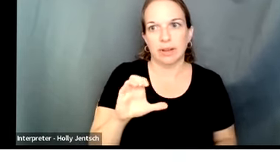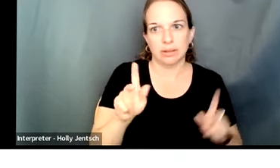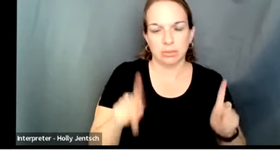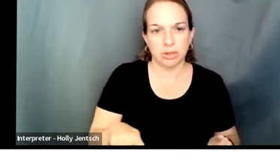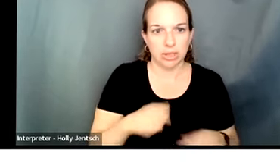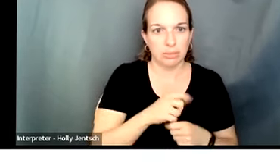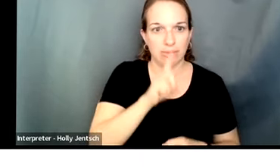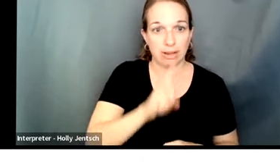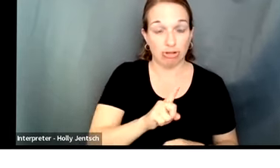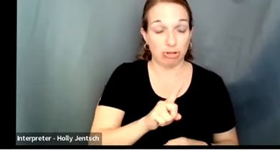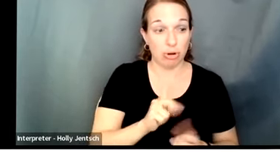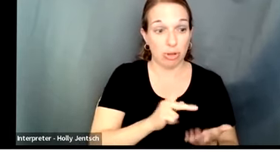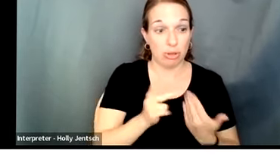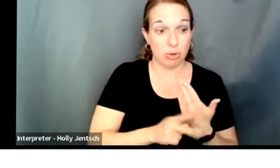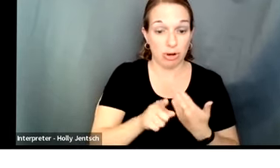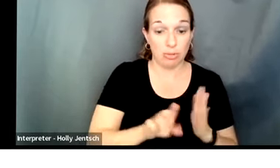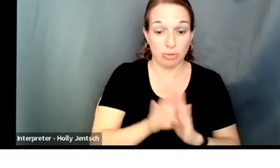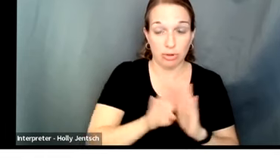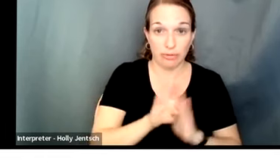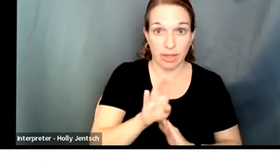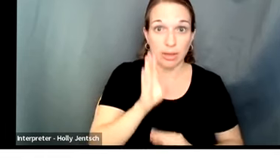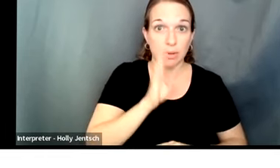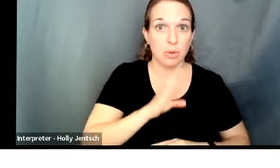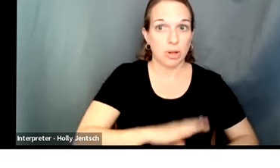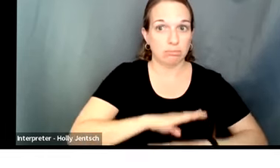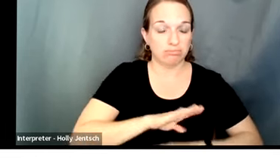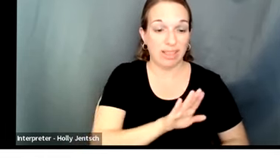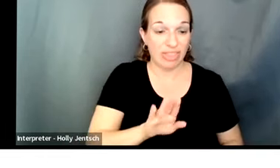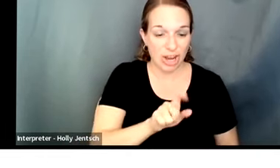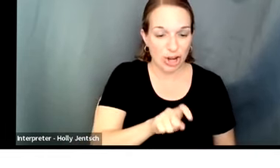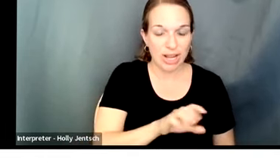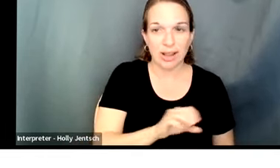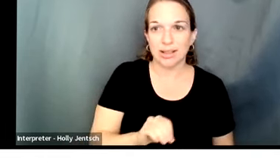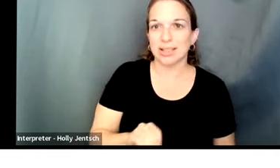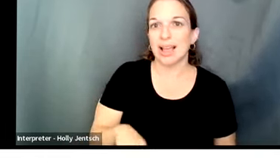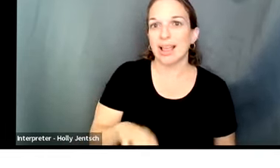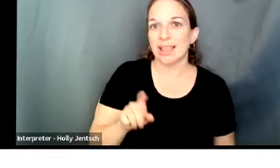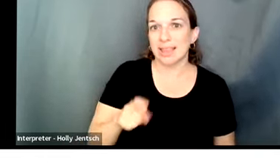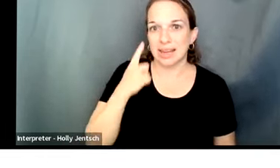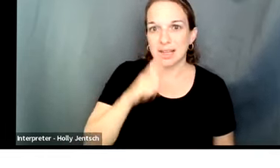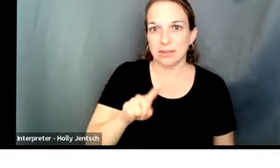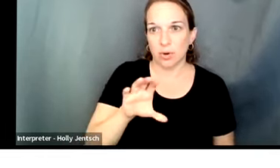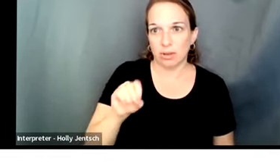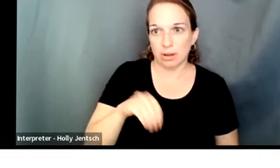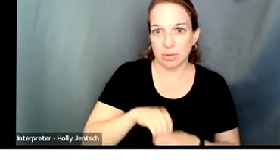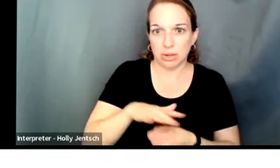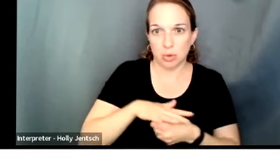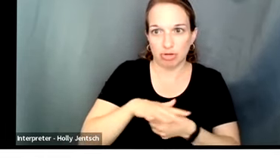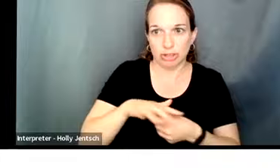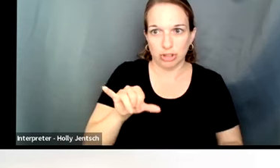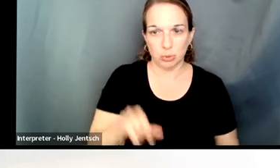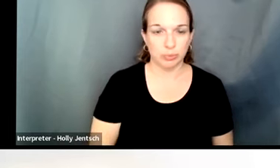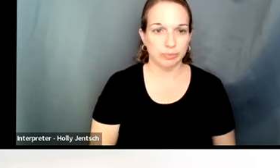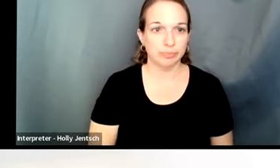the program that you're building is going to meet not only their needs, but the needs of the employers within your region. Next slide.